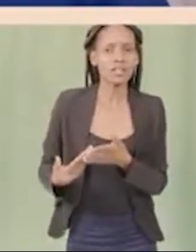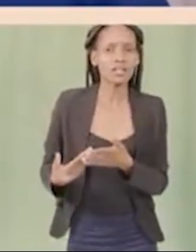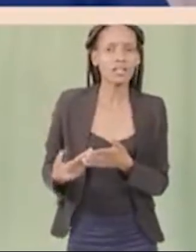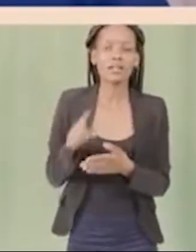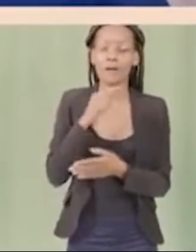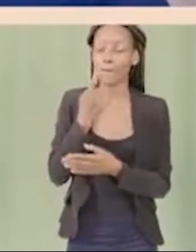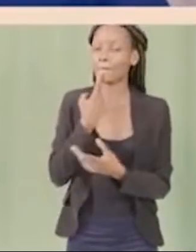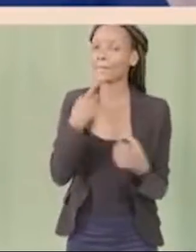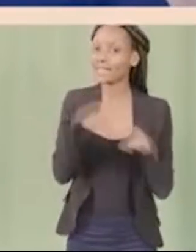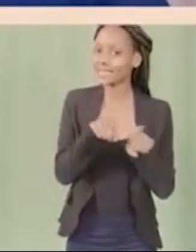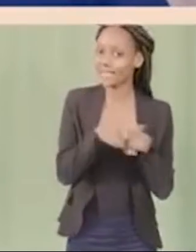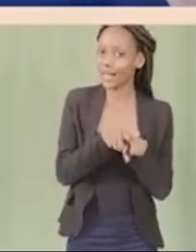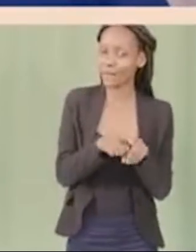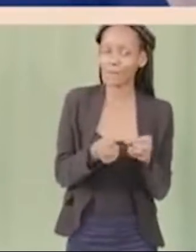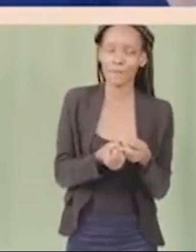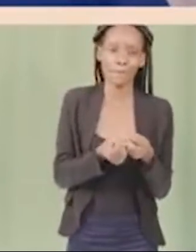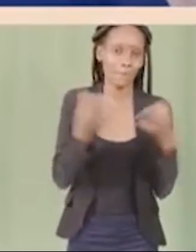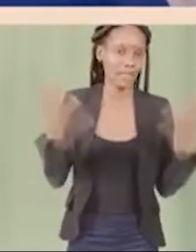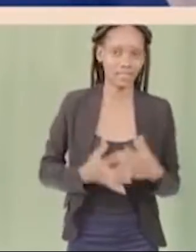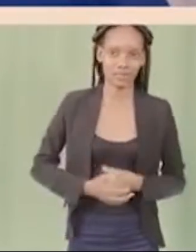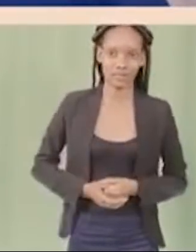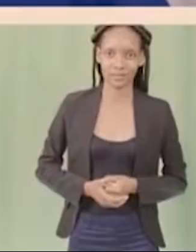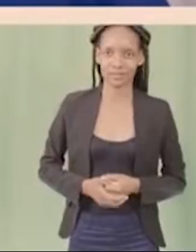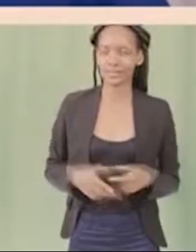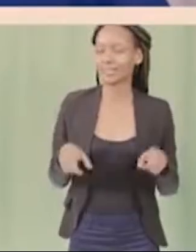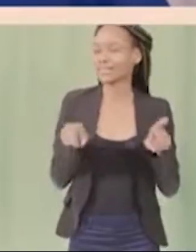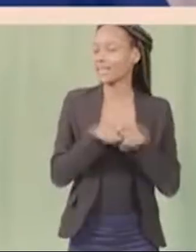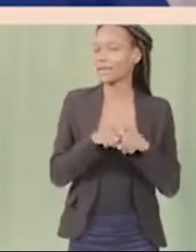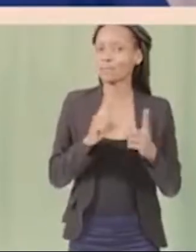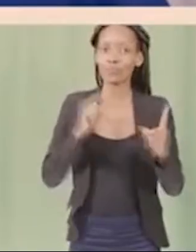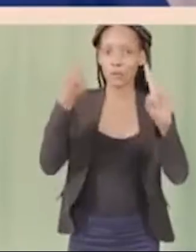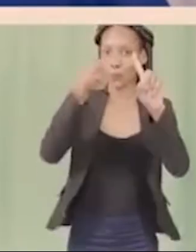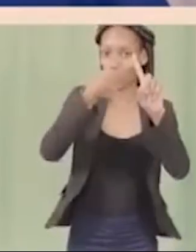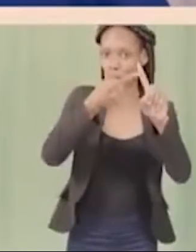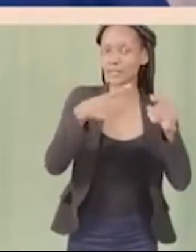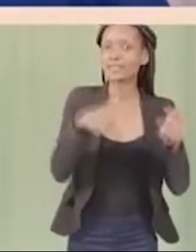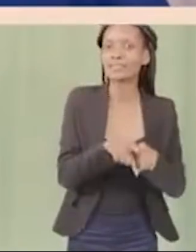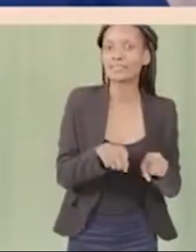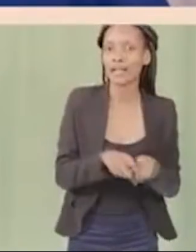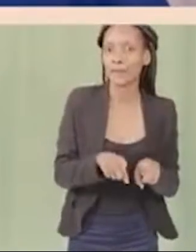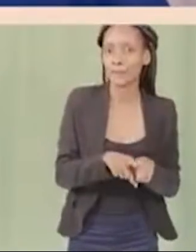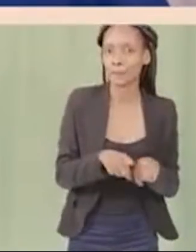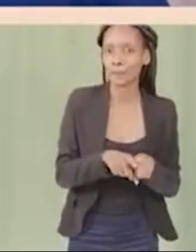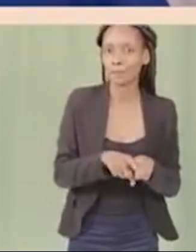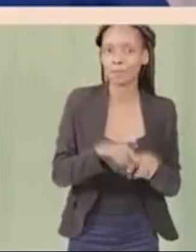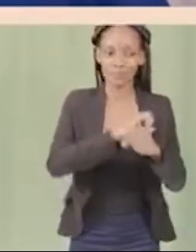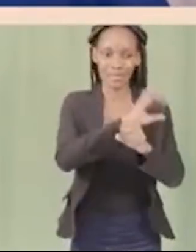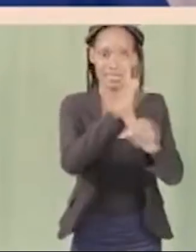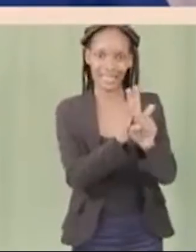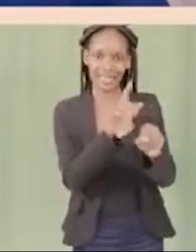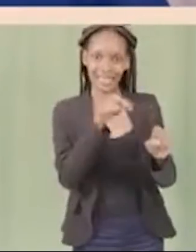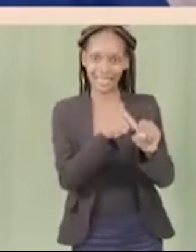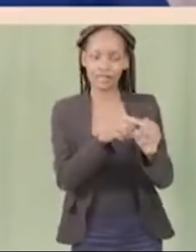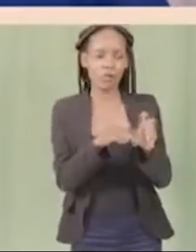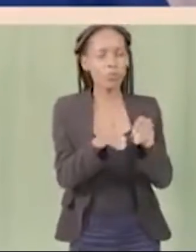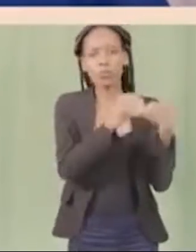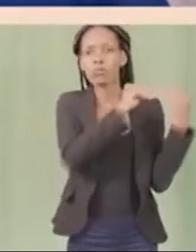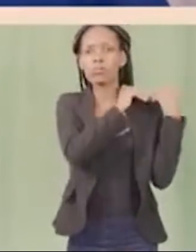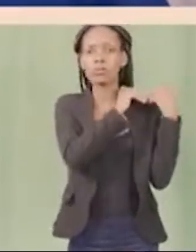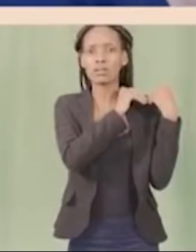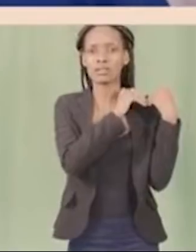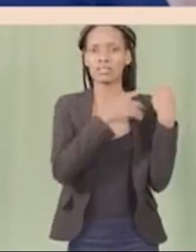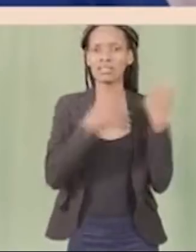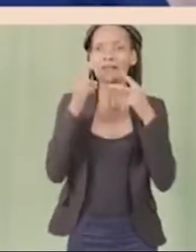common. We share a common goal to defeat the pandemic. We have a common